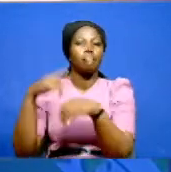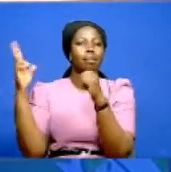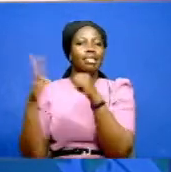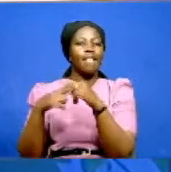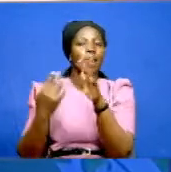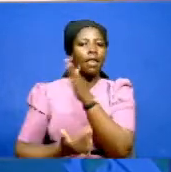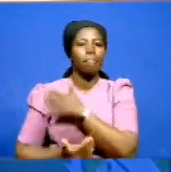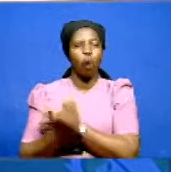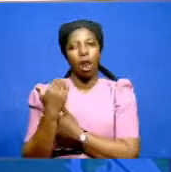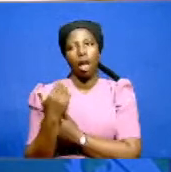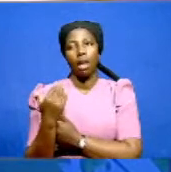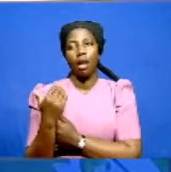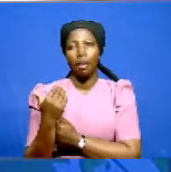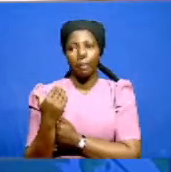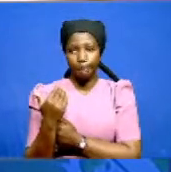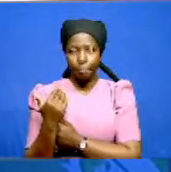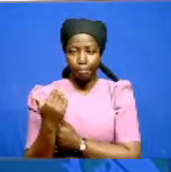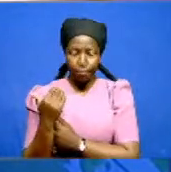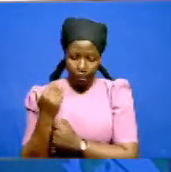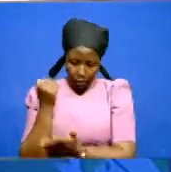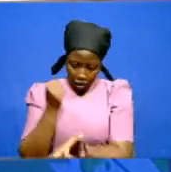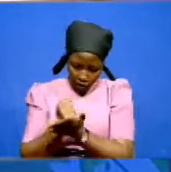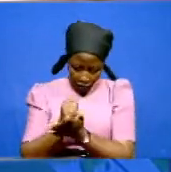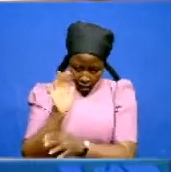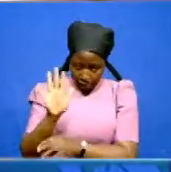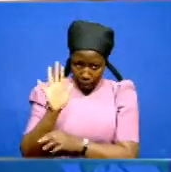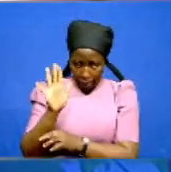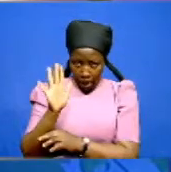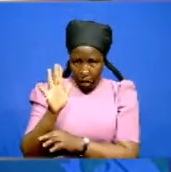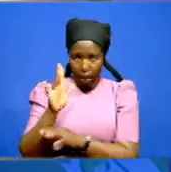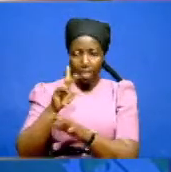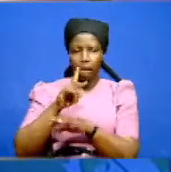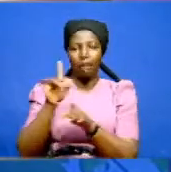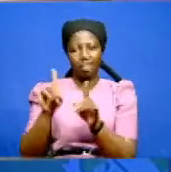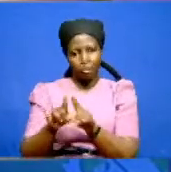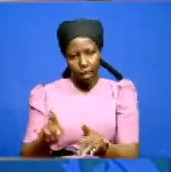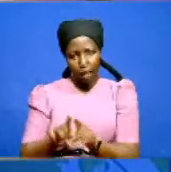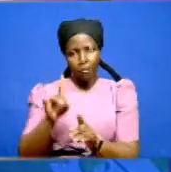morning, at his office as a provincial commissioner